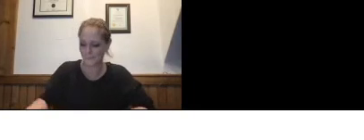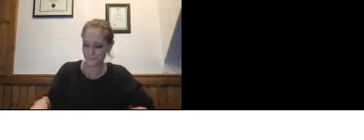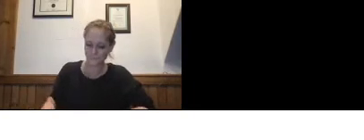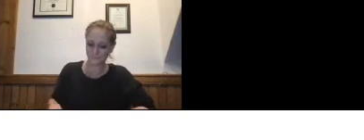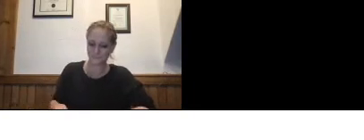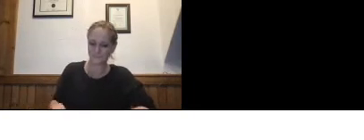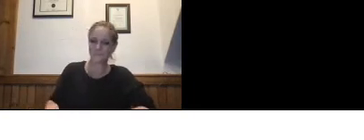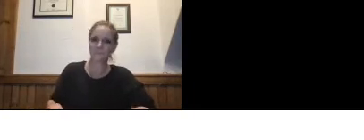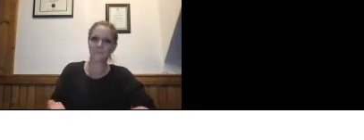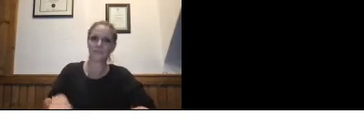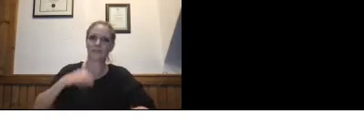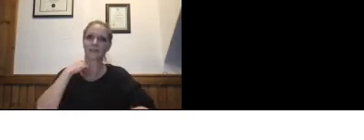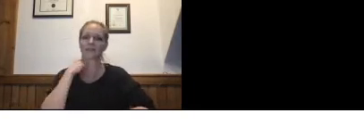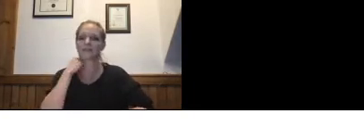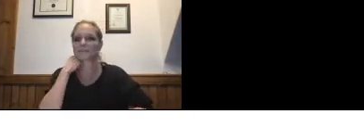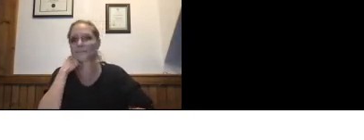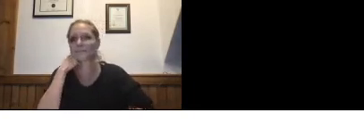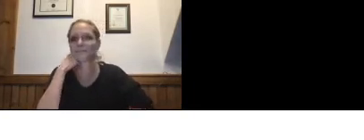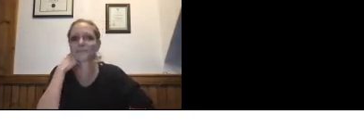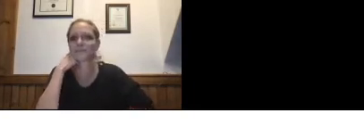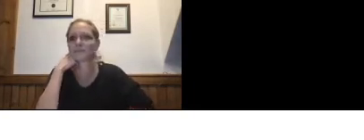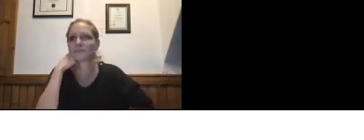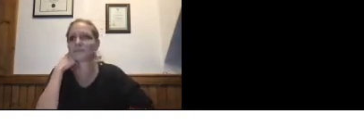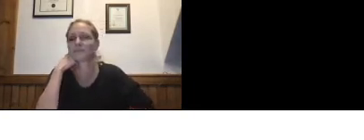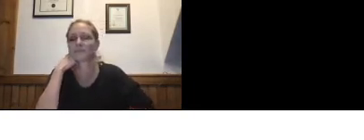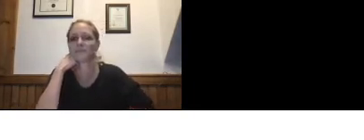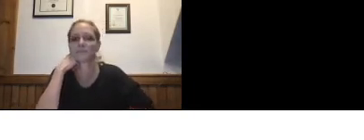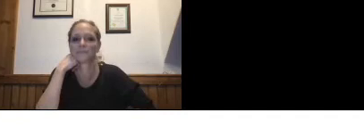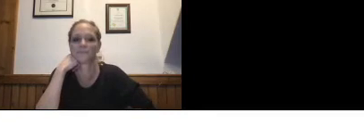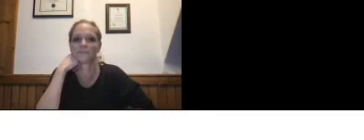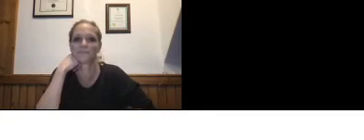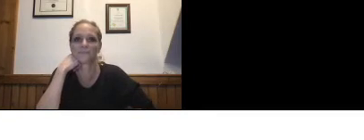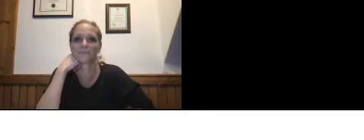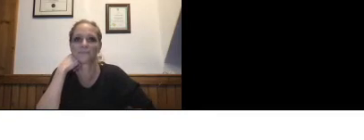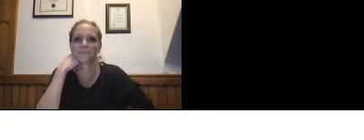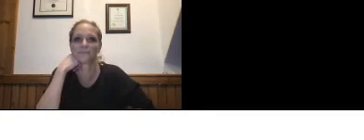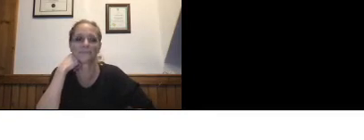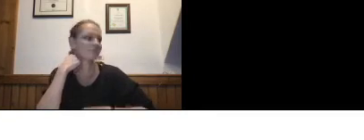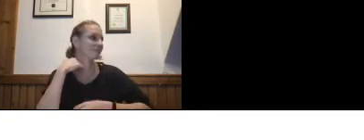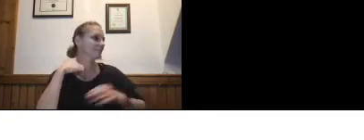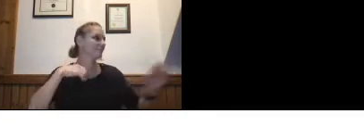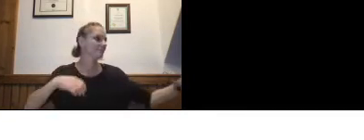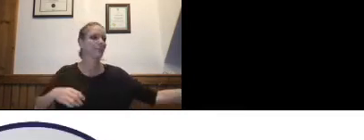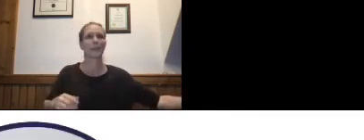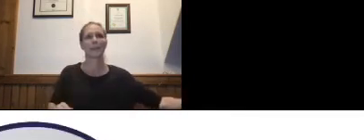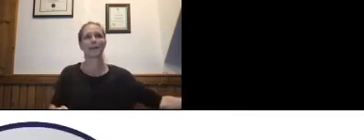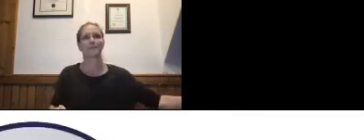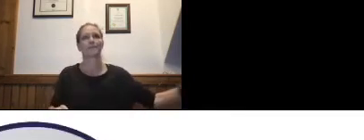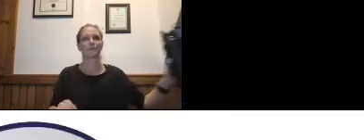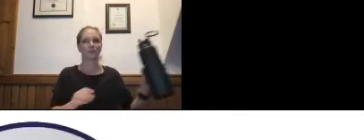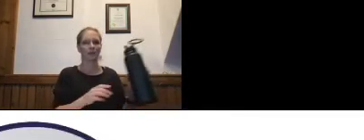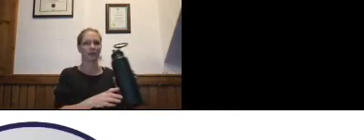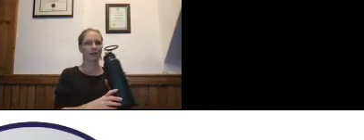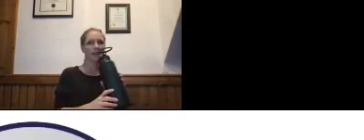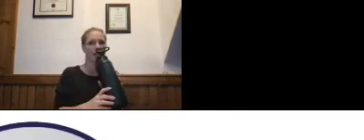introduction? Sure. Yeah. So it's really great to be here with you guys today. For those of you who don't know me, my